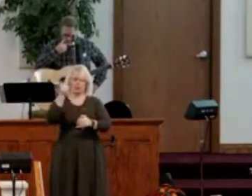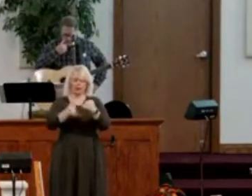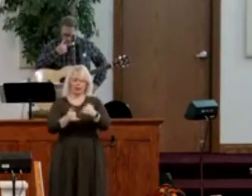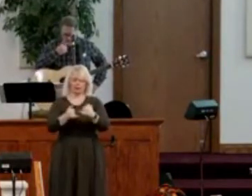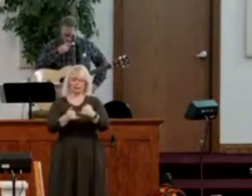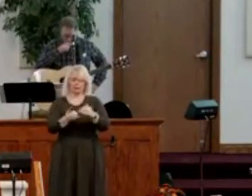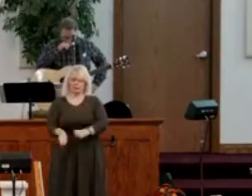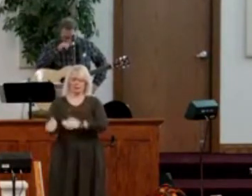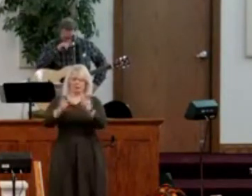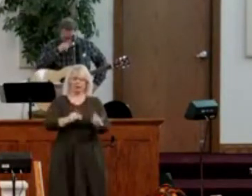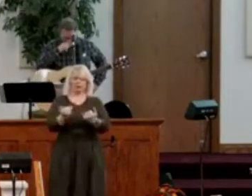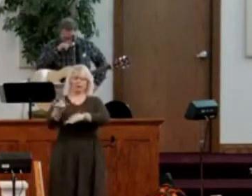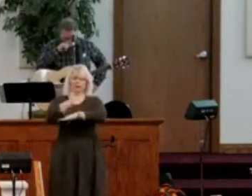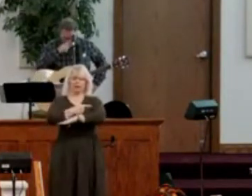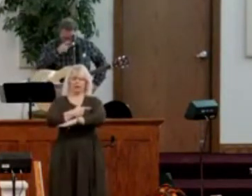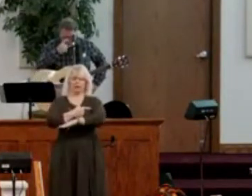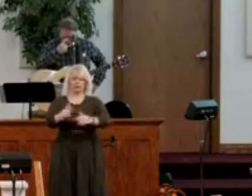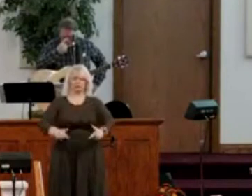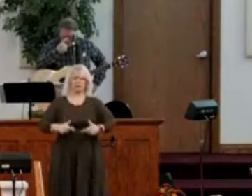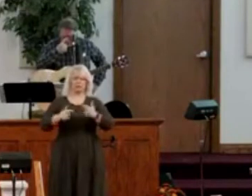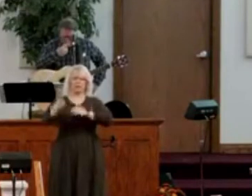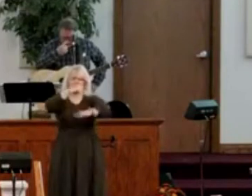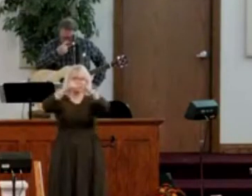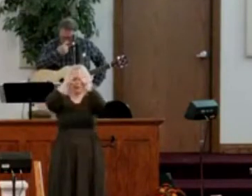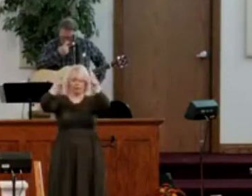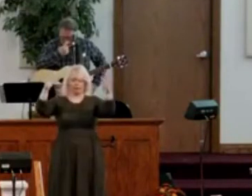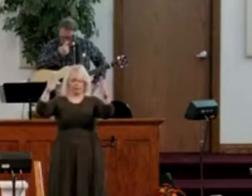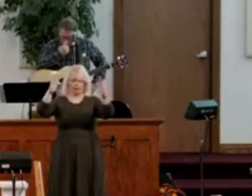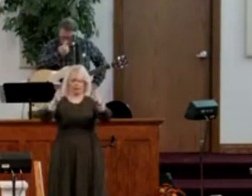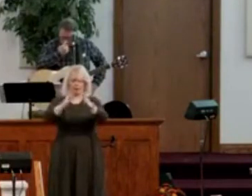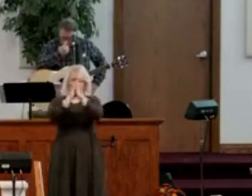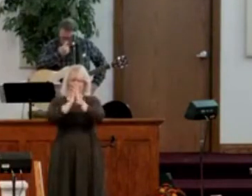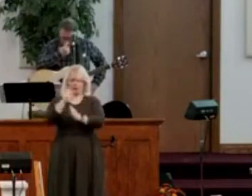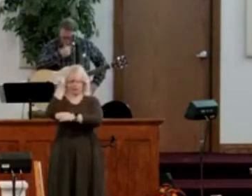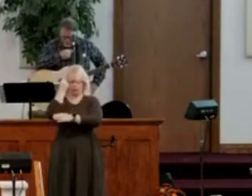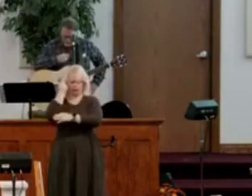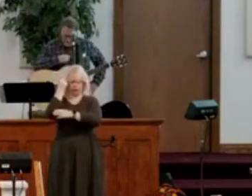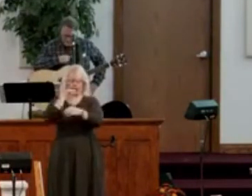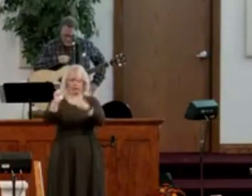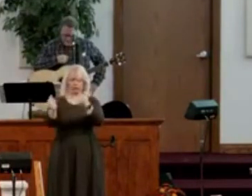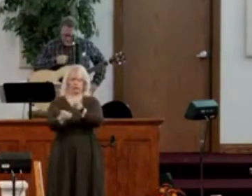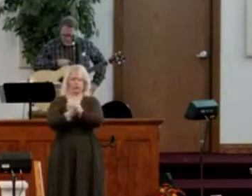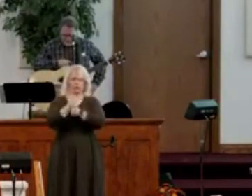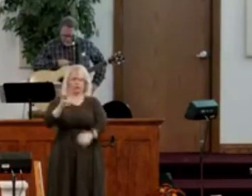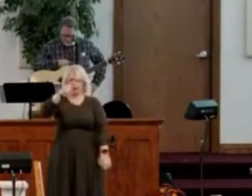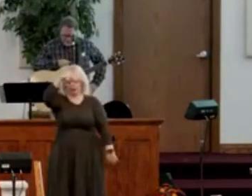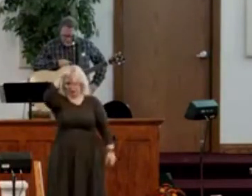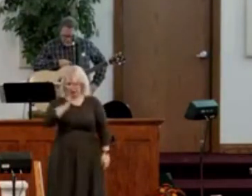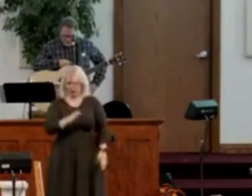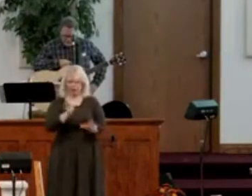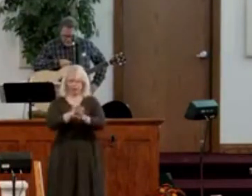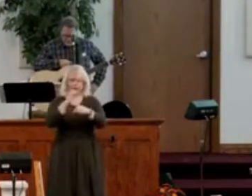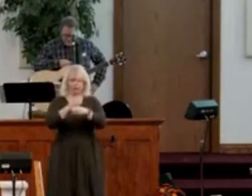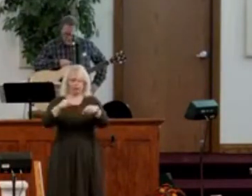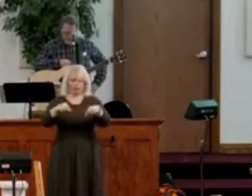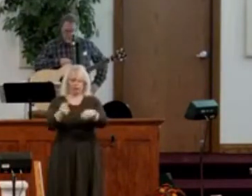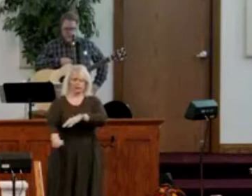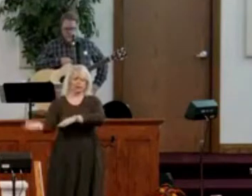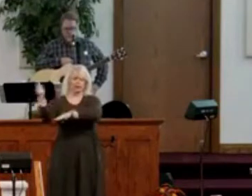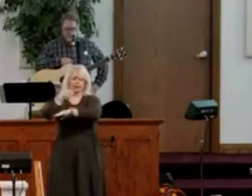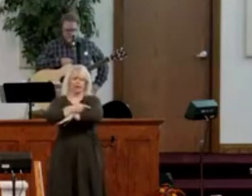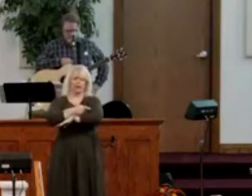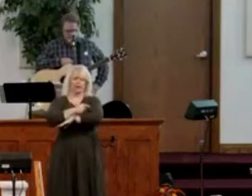heaven. I pray that they'll consider their lost condition and understand that they are loved by the God of creation, and this will be the day of